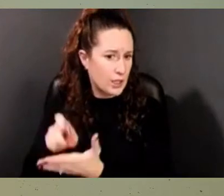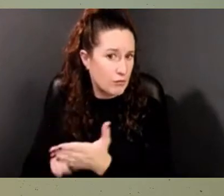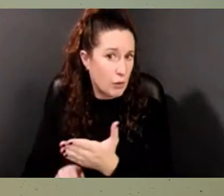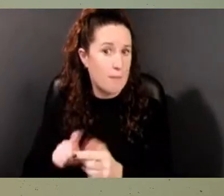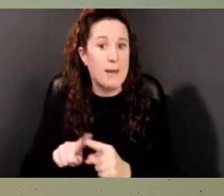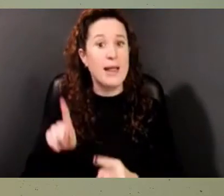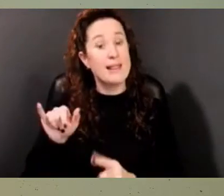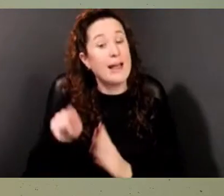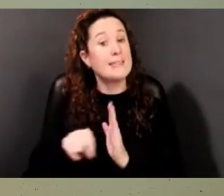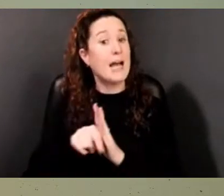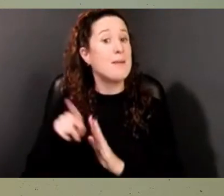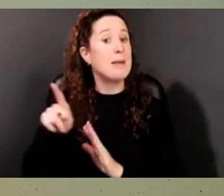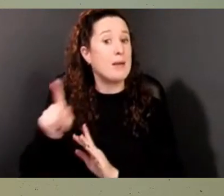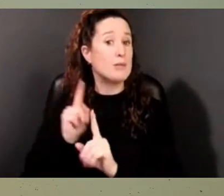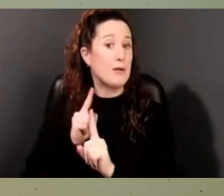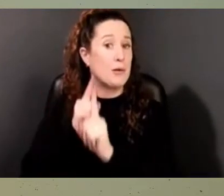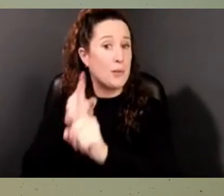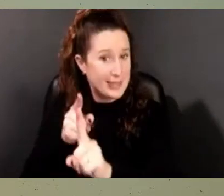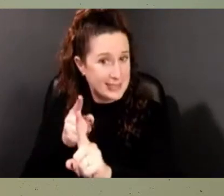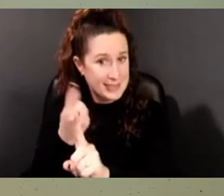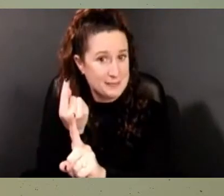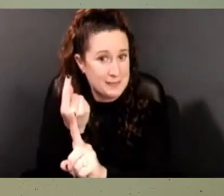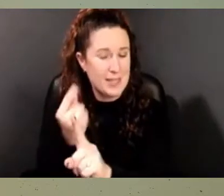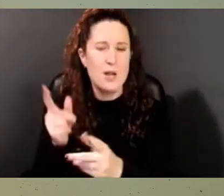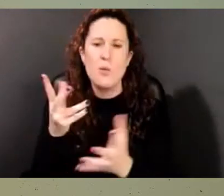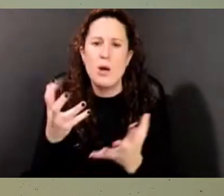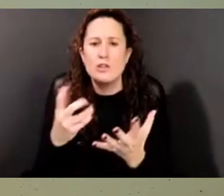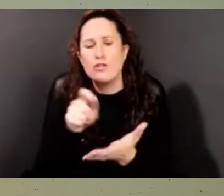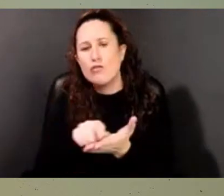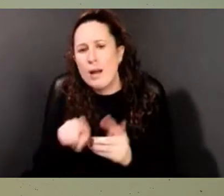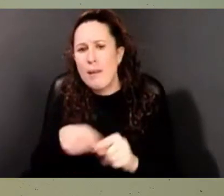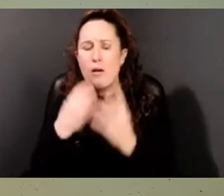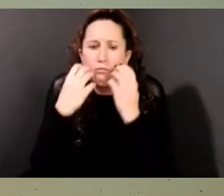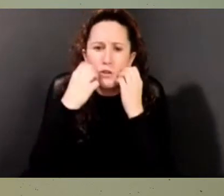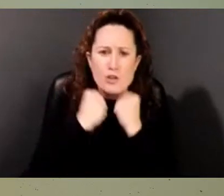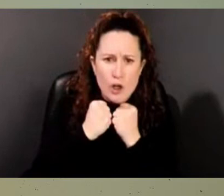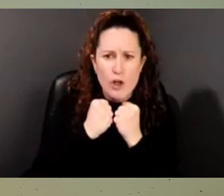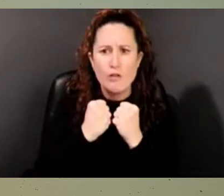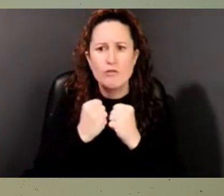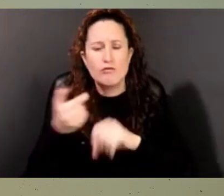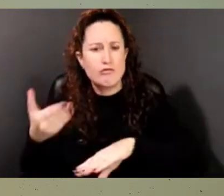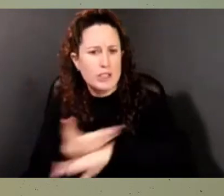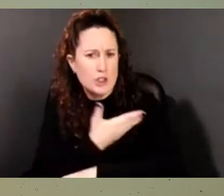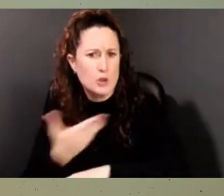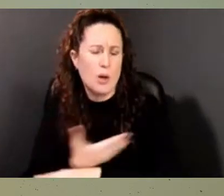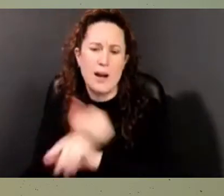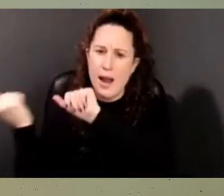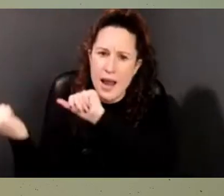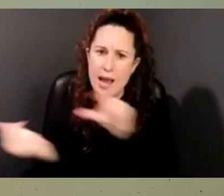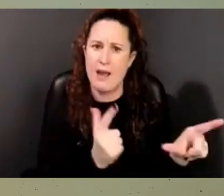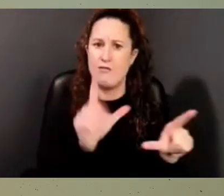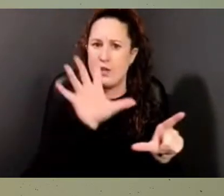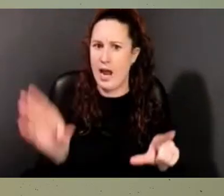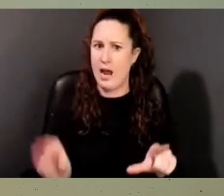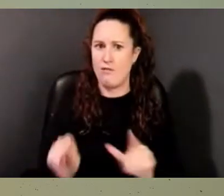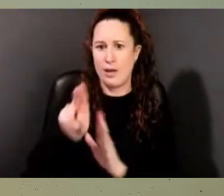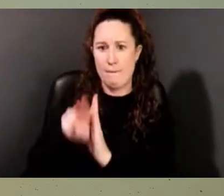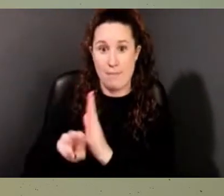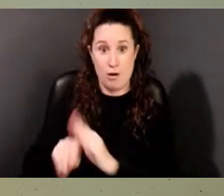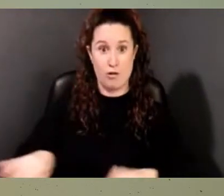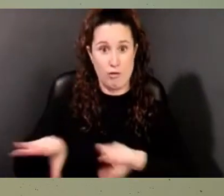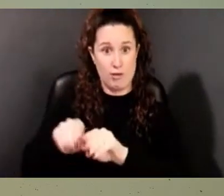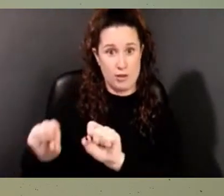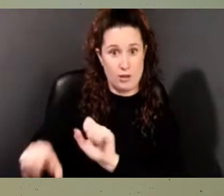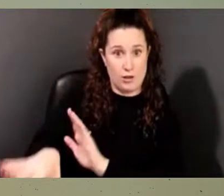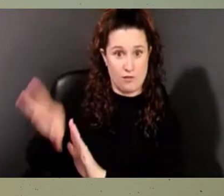quest to write about, preserve, restore every African burial ground that they could find. And I think this